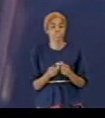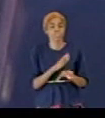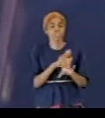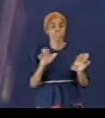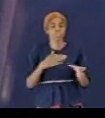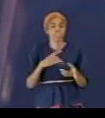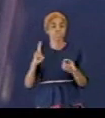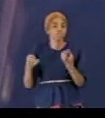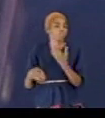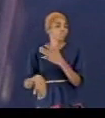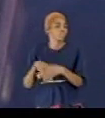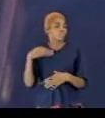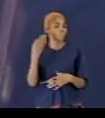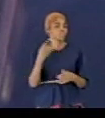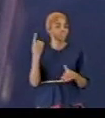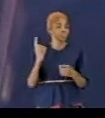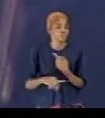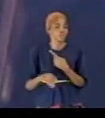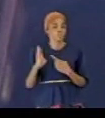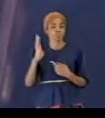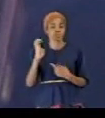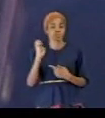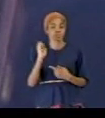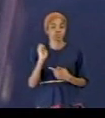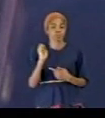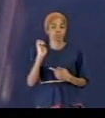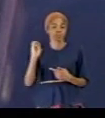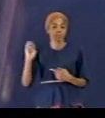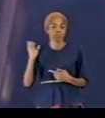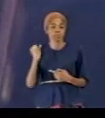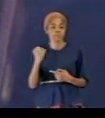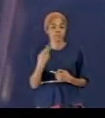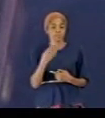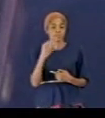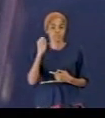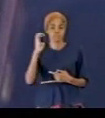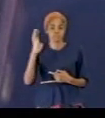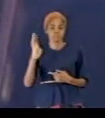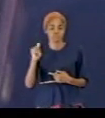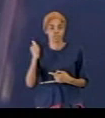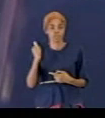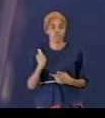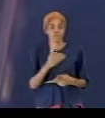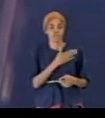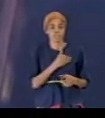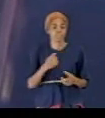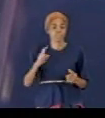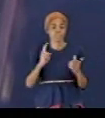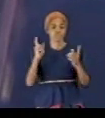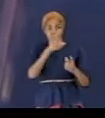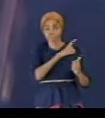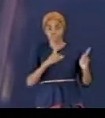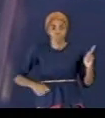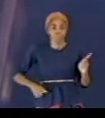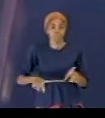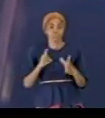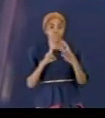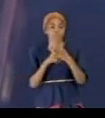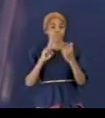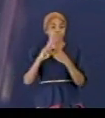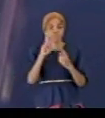Beersheba. And the Lord appeared unto him the same night, and said, I am the God of Abraham thy